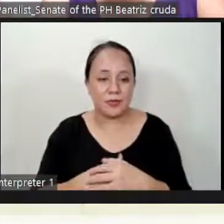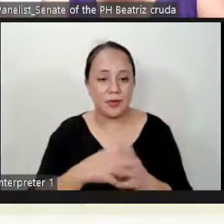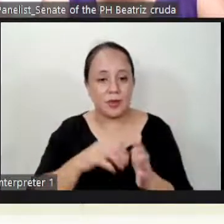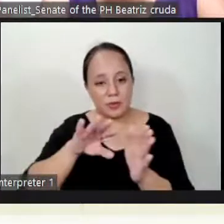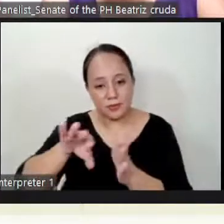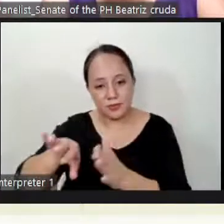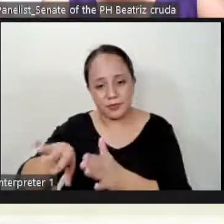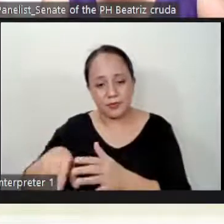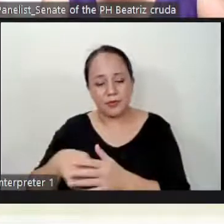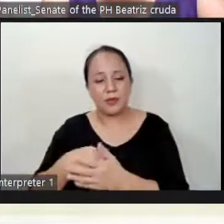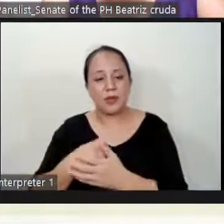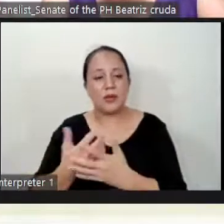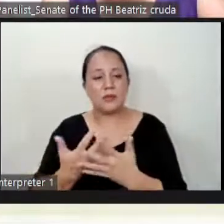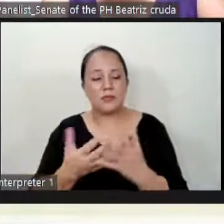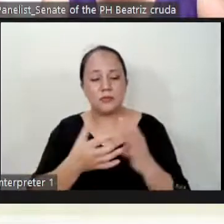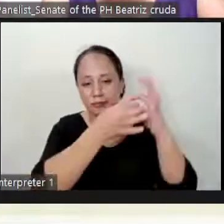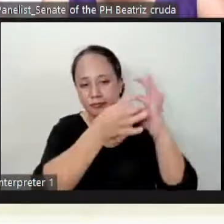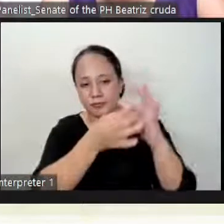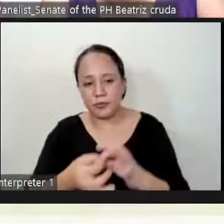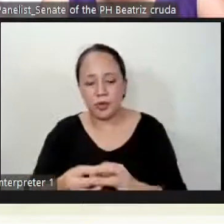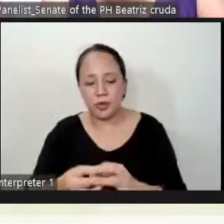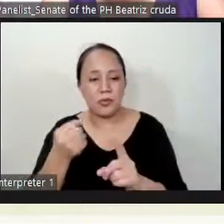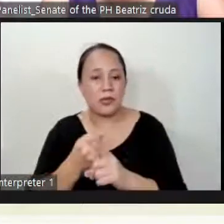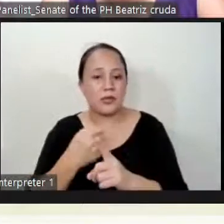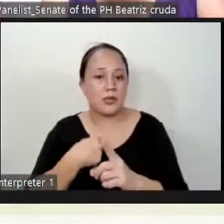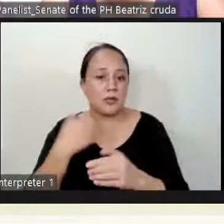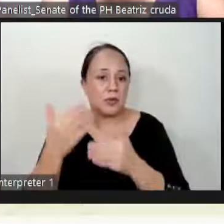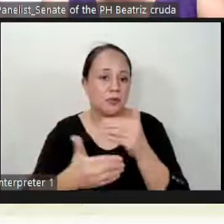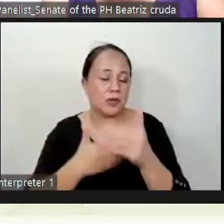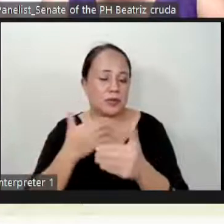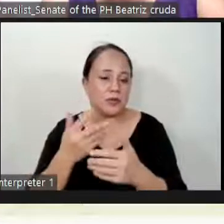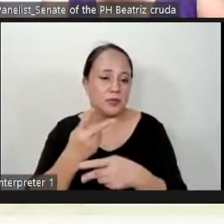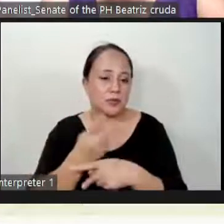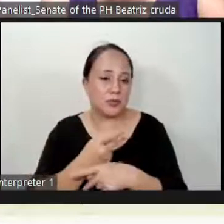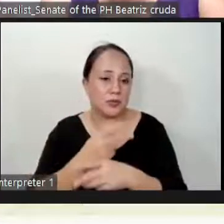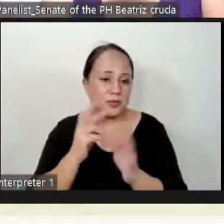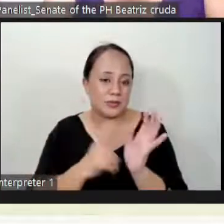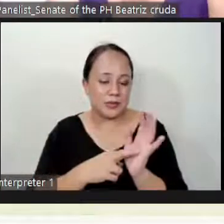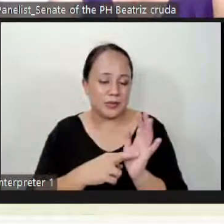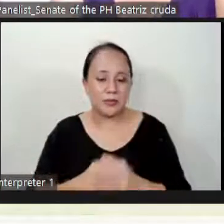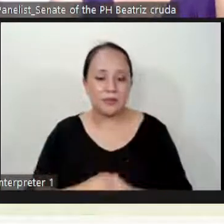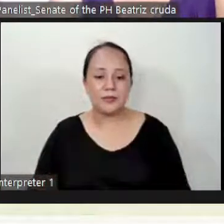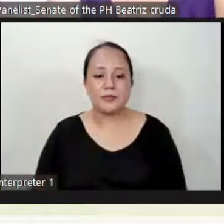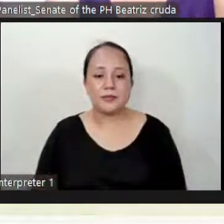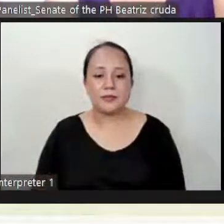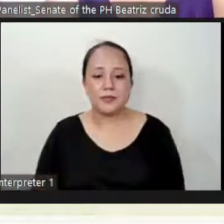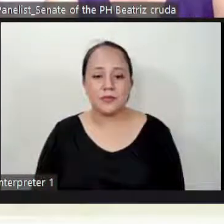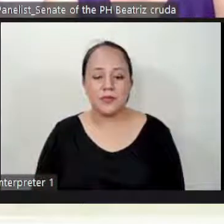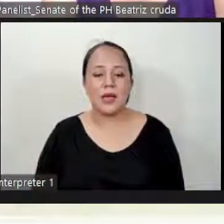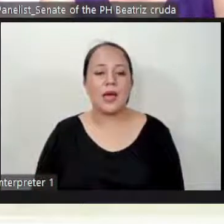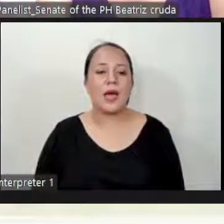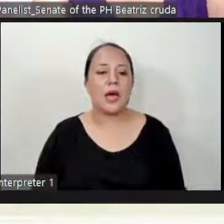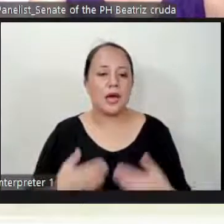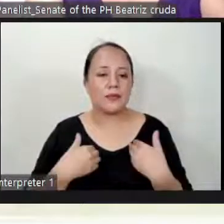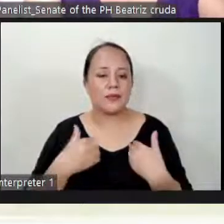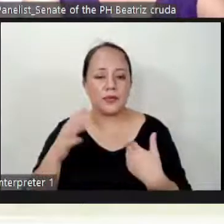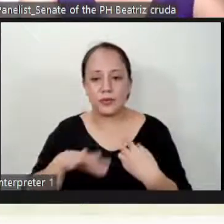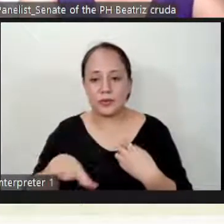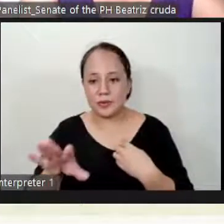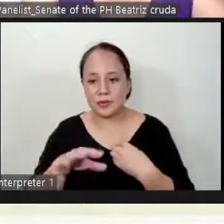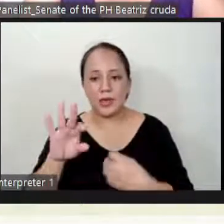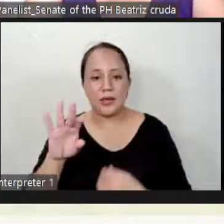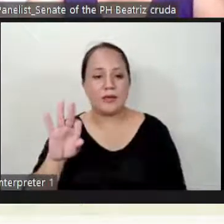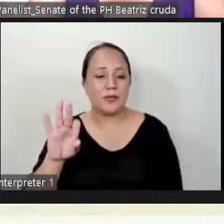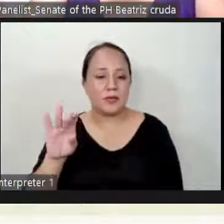from streamlining and automating our process for product registration, there are other areas that the FDA